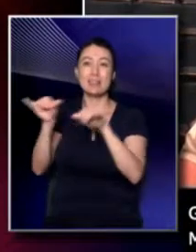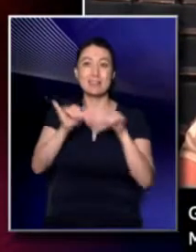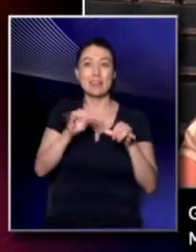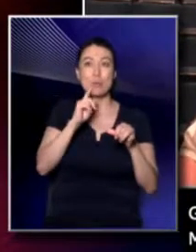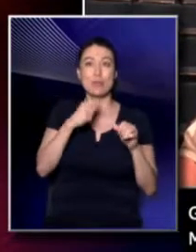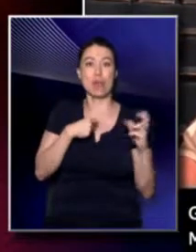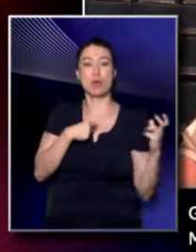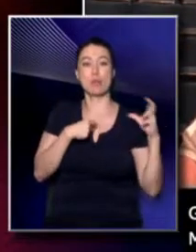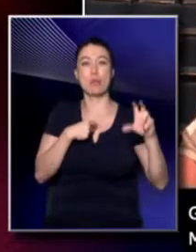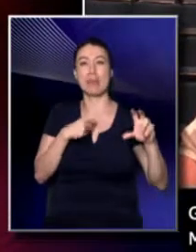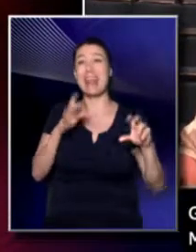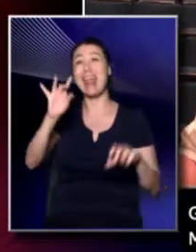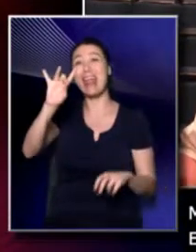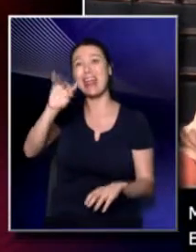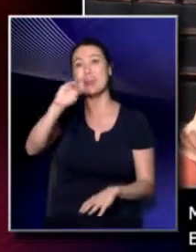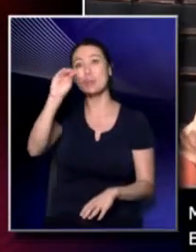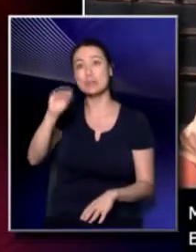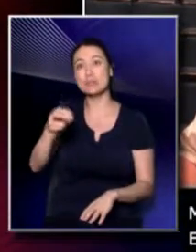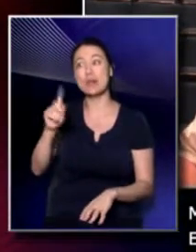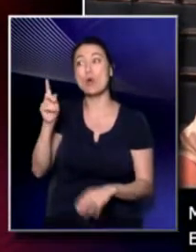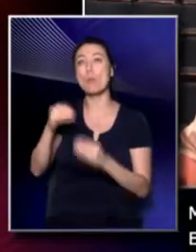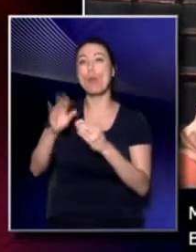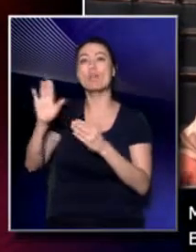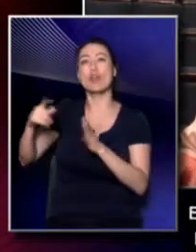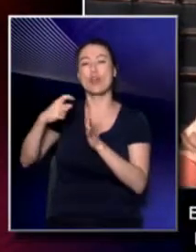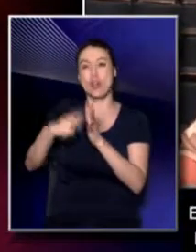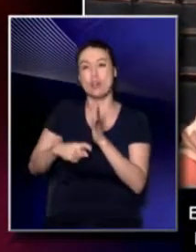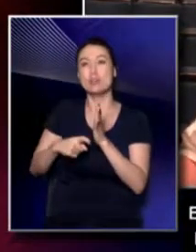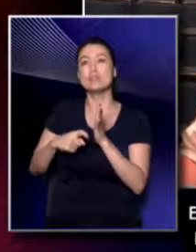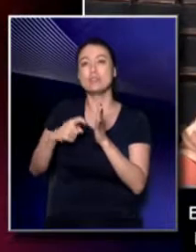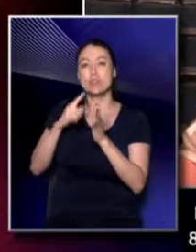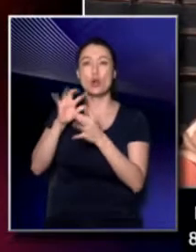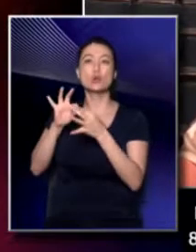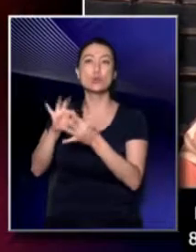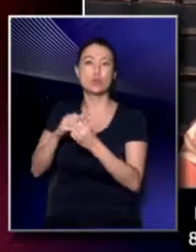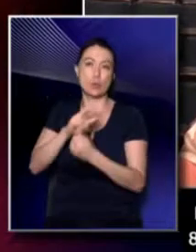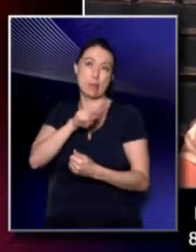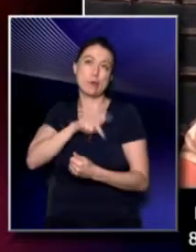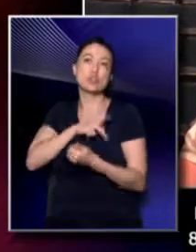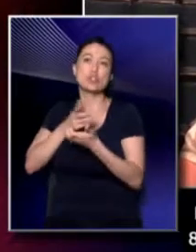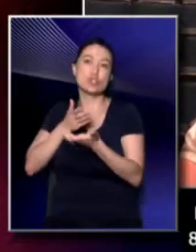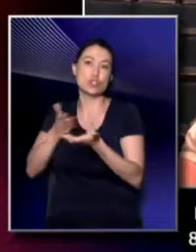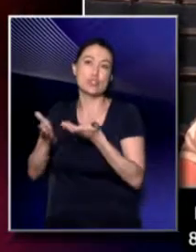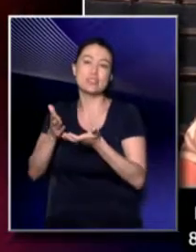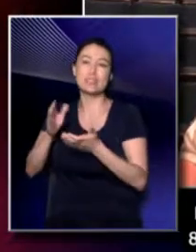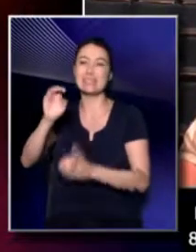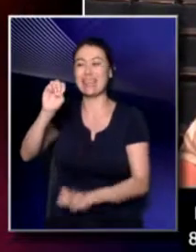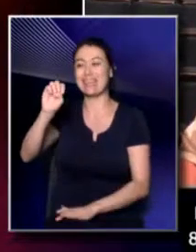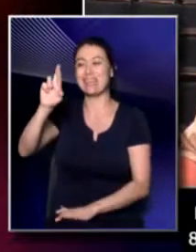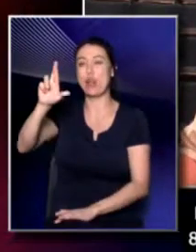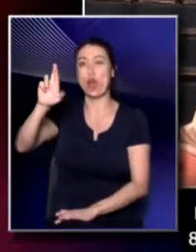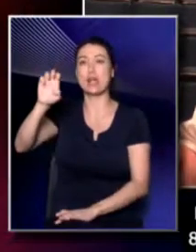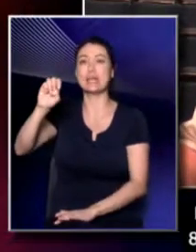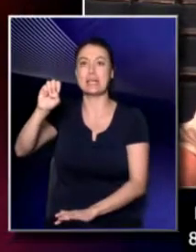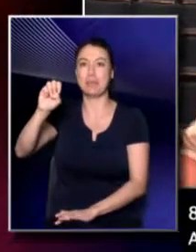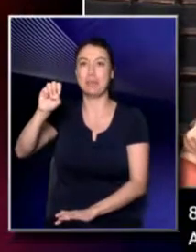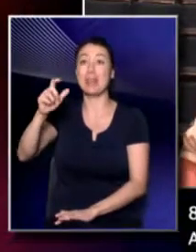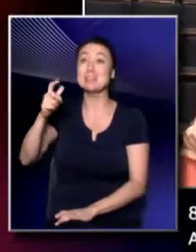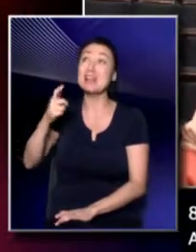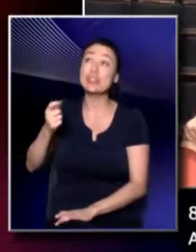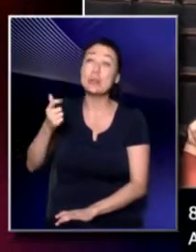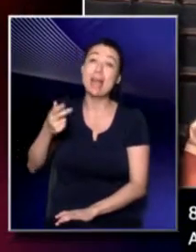funds. 80% or more of their costs are associated with personal services and ERE. It's actually a little